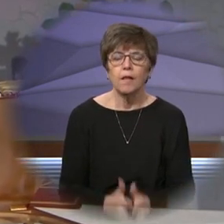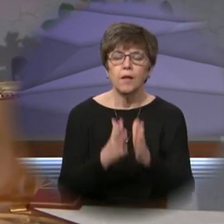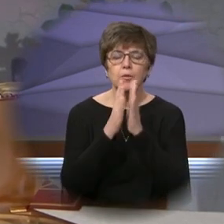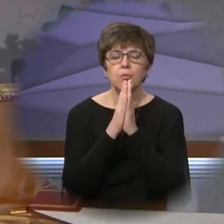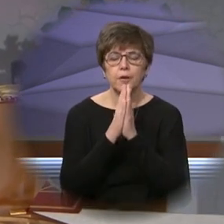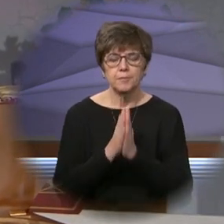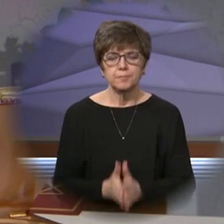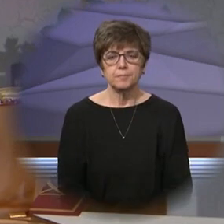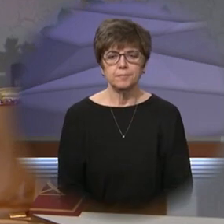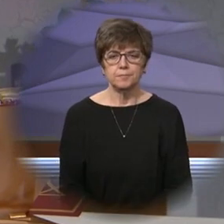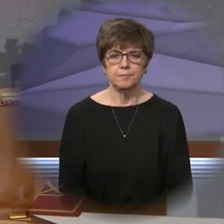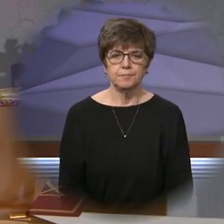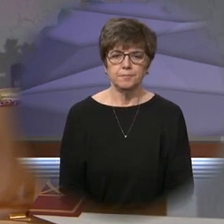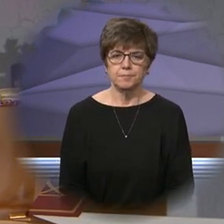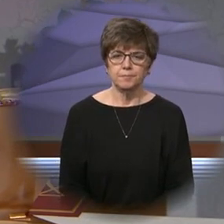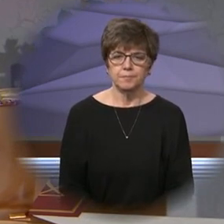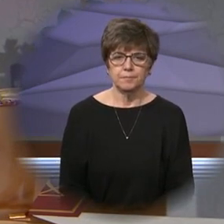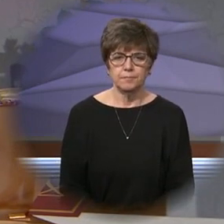Let us pray.